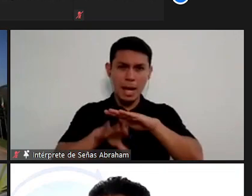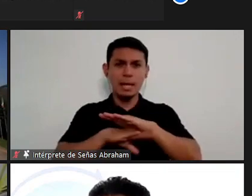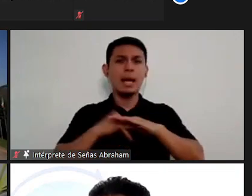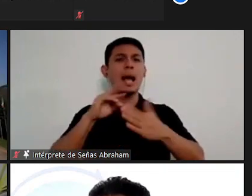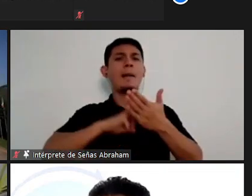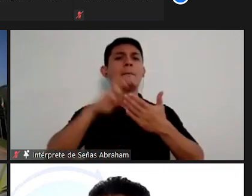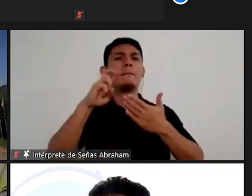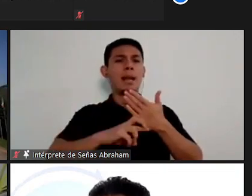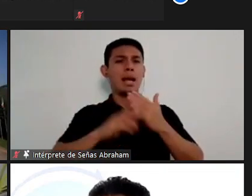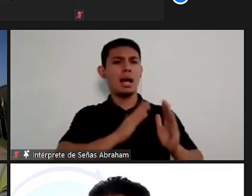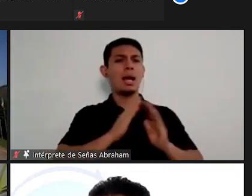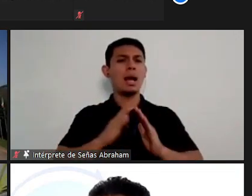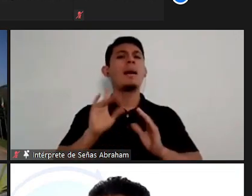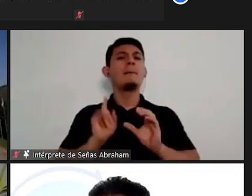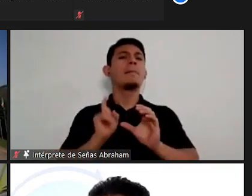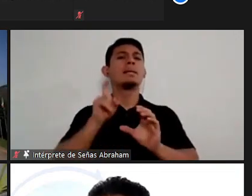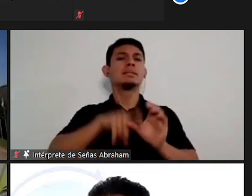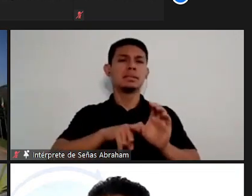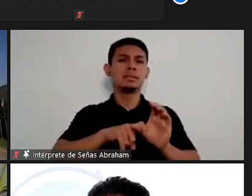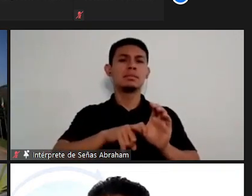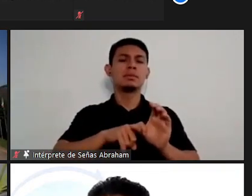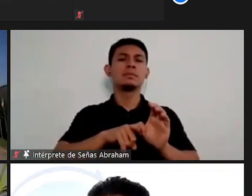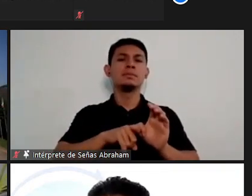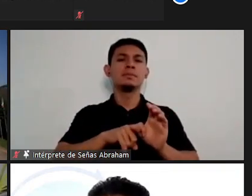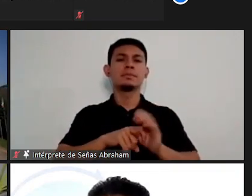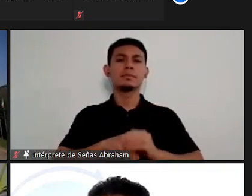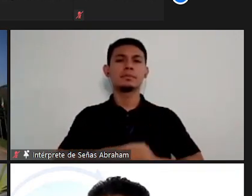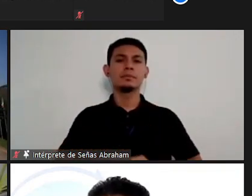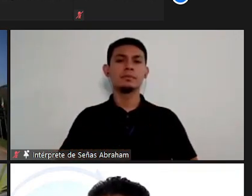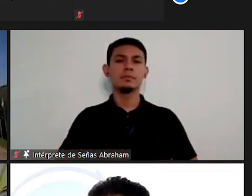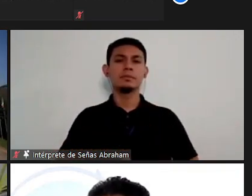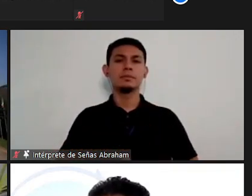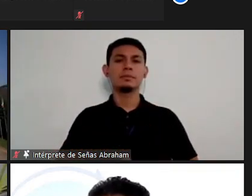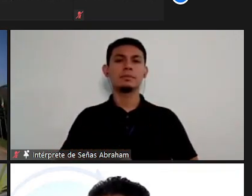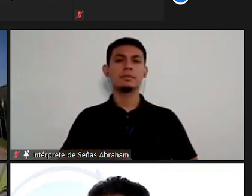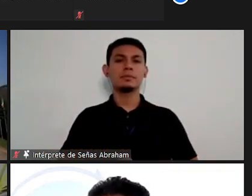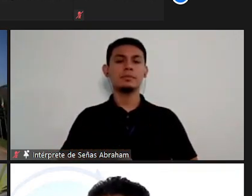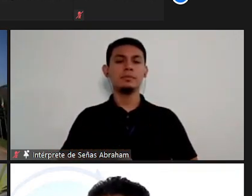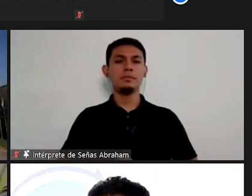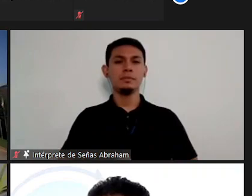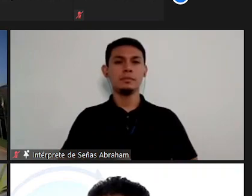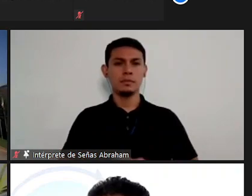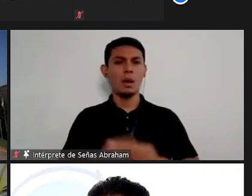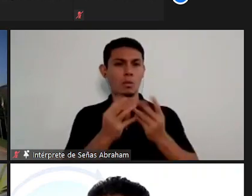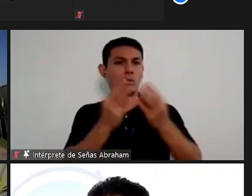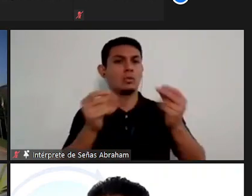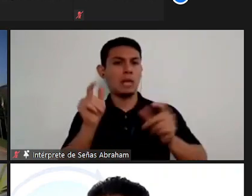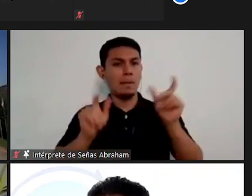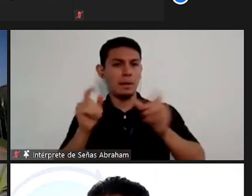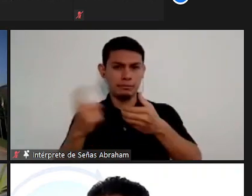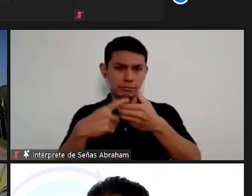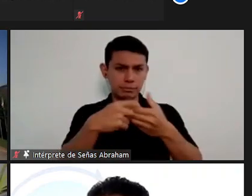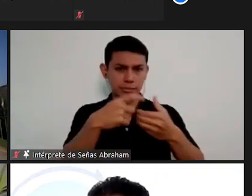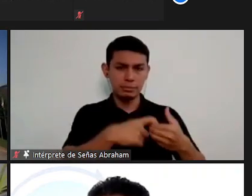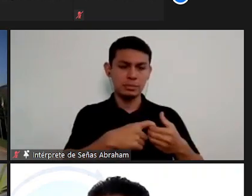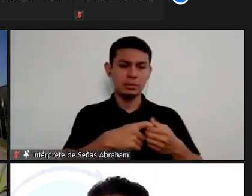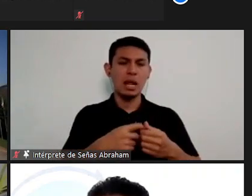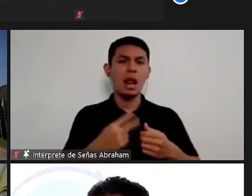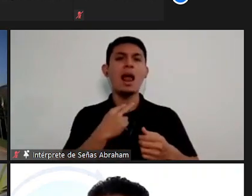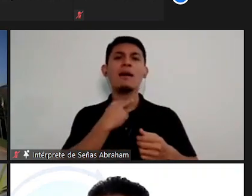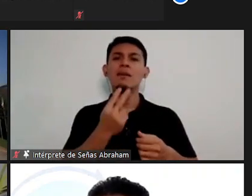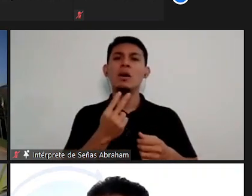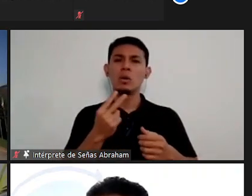plan with the participation of the engagement of a number of